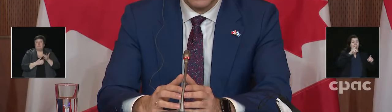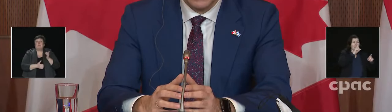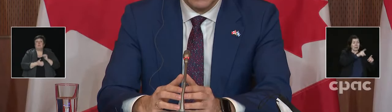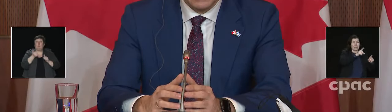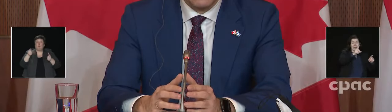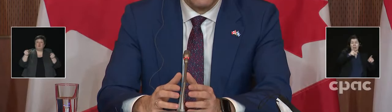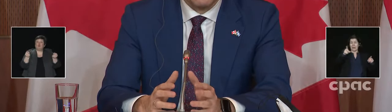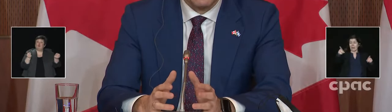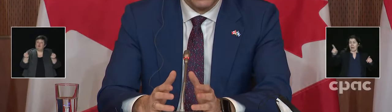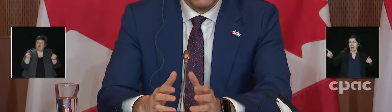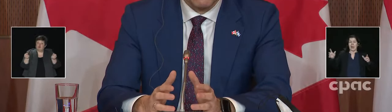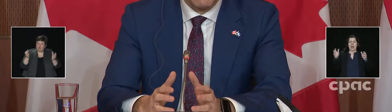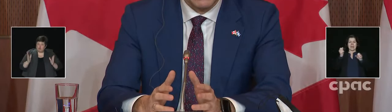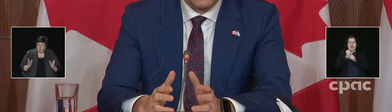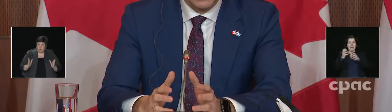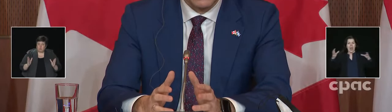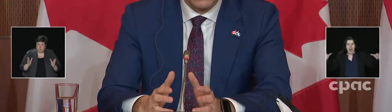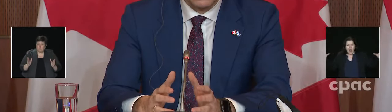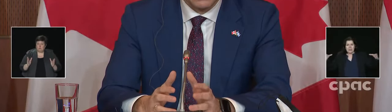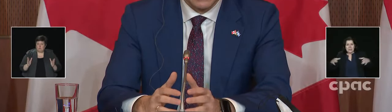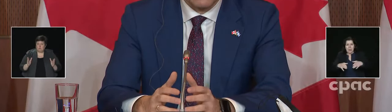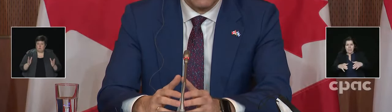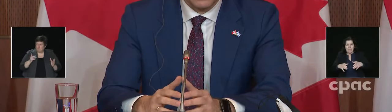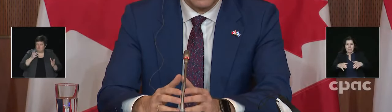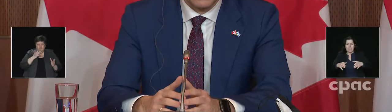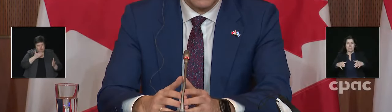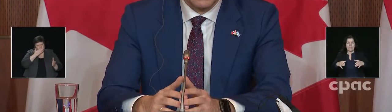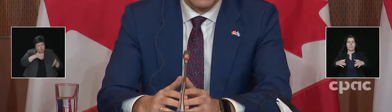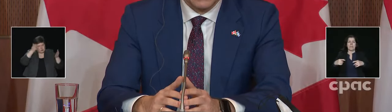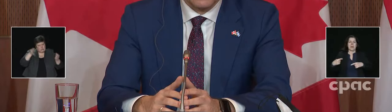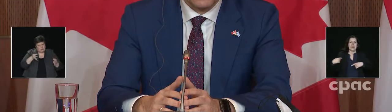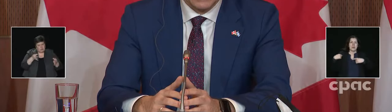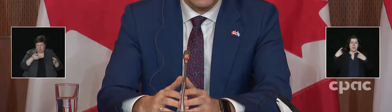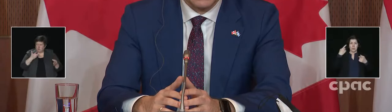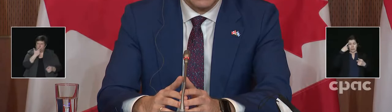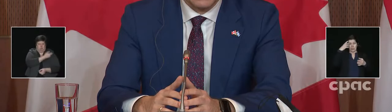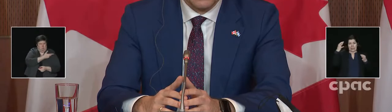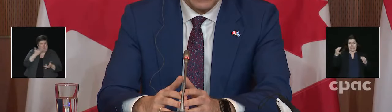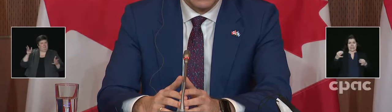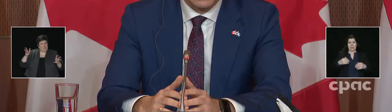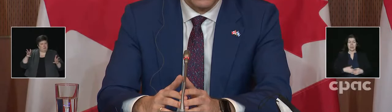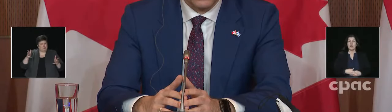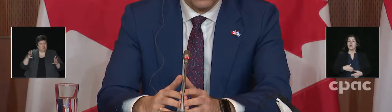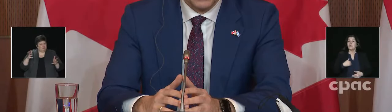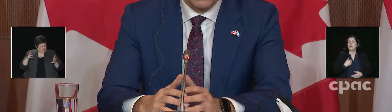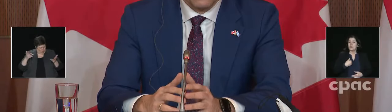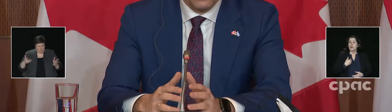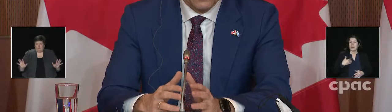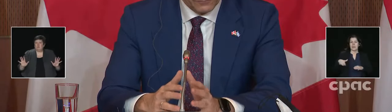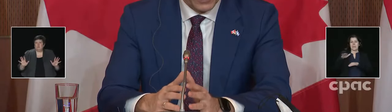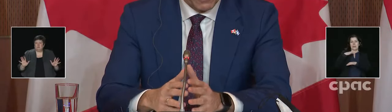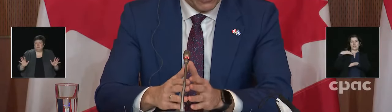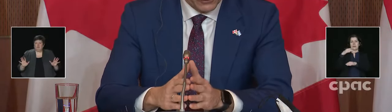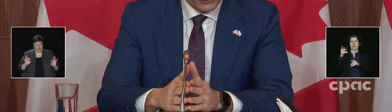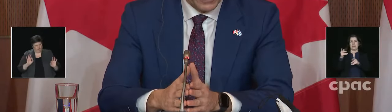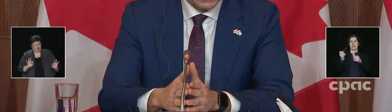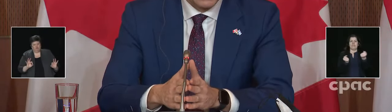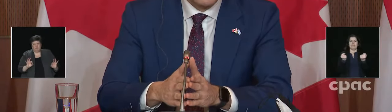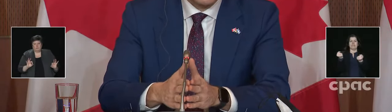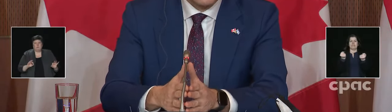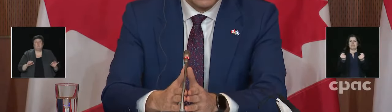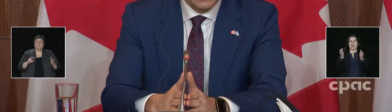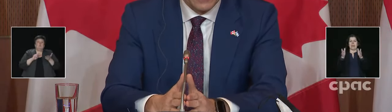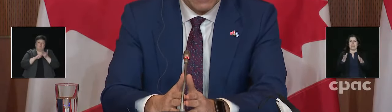truckers have not made the right choice. They have had a vaccine. So we are